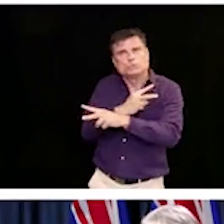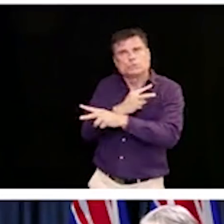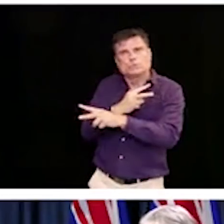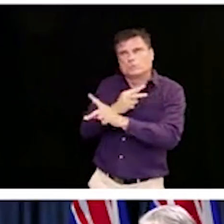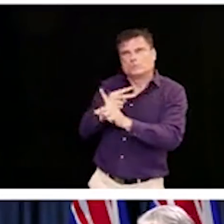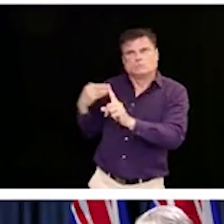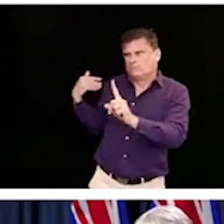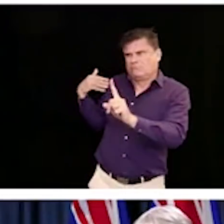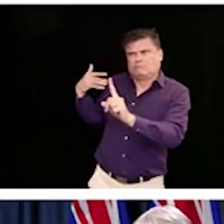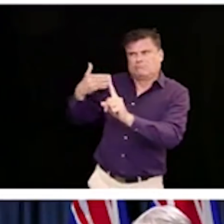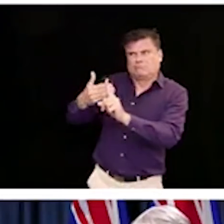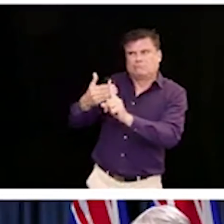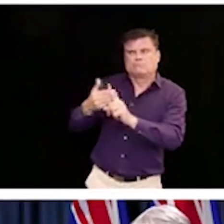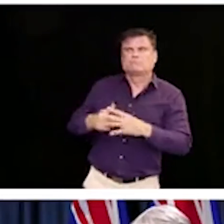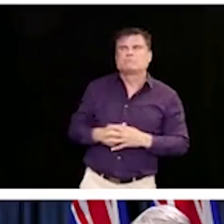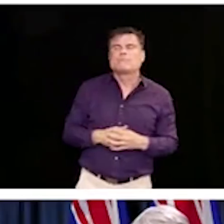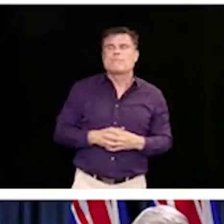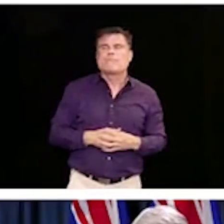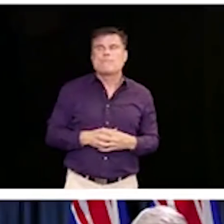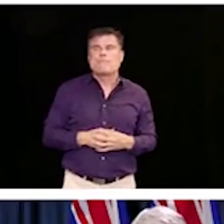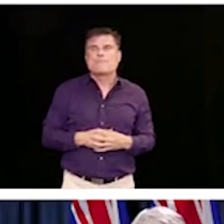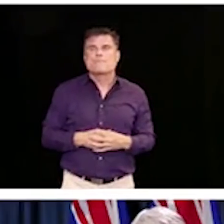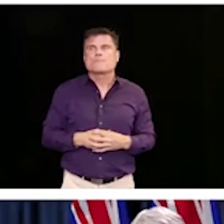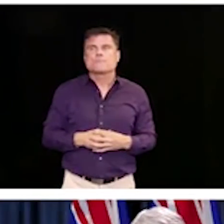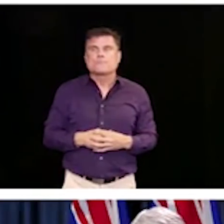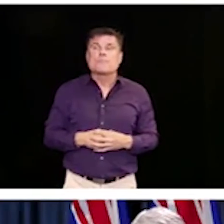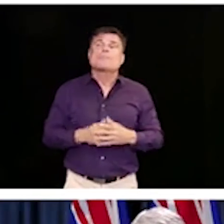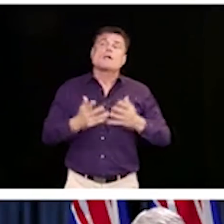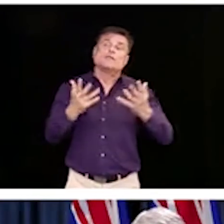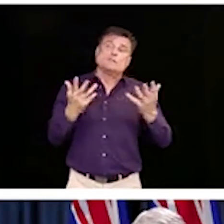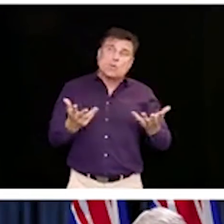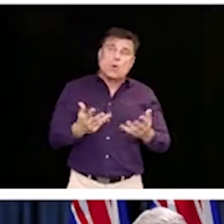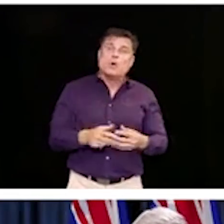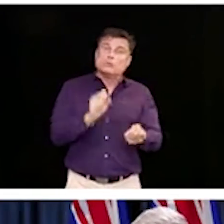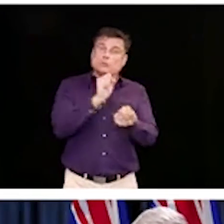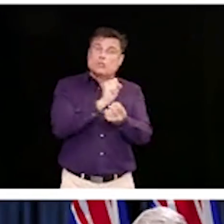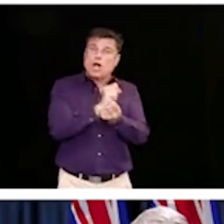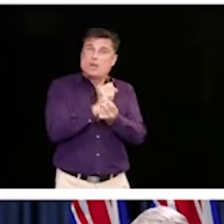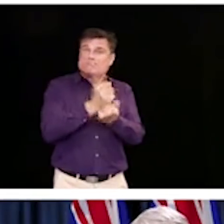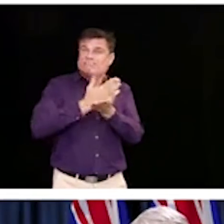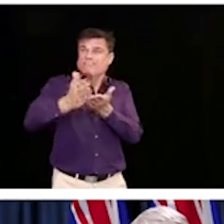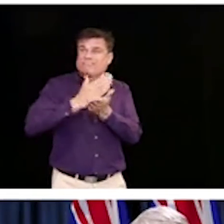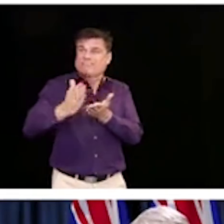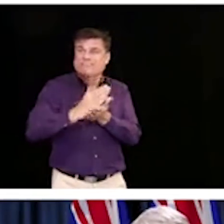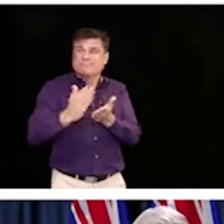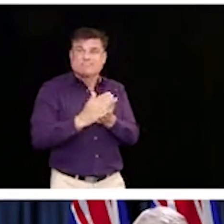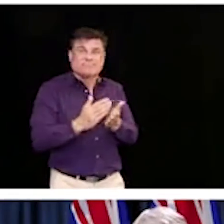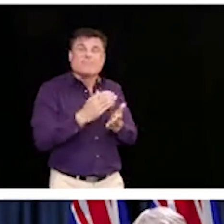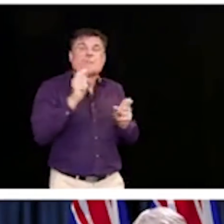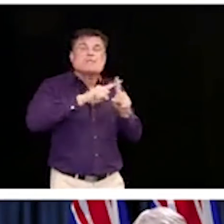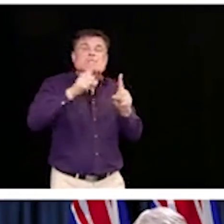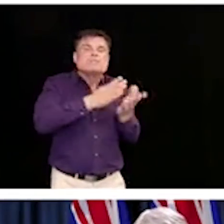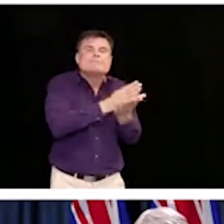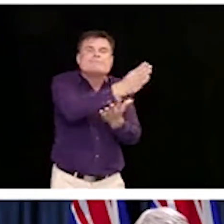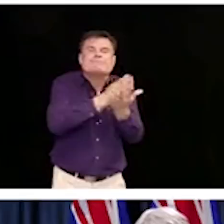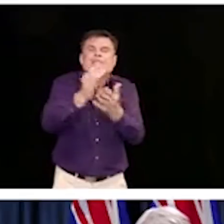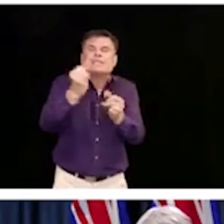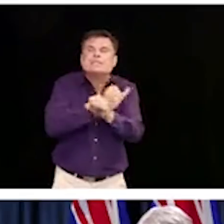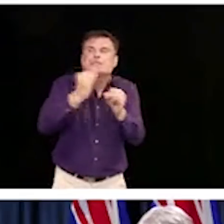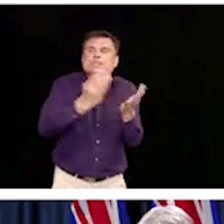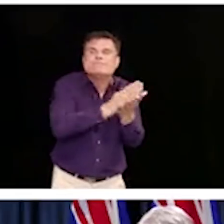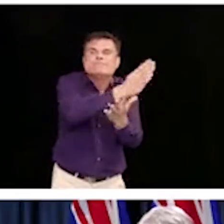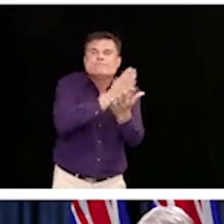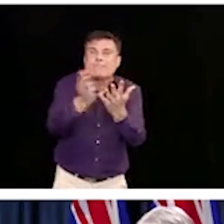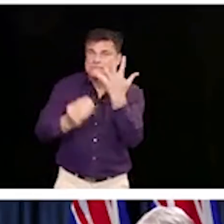The job losses have also been widespread, not simply in one sector. There is no question that COVID-19 impacts